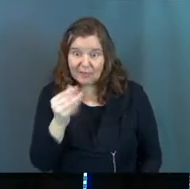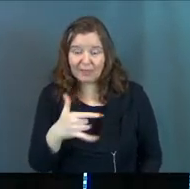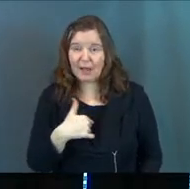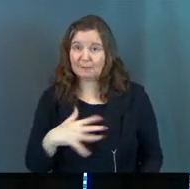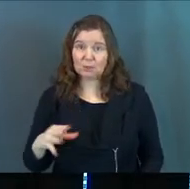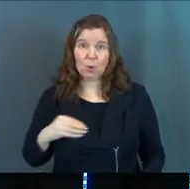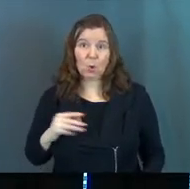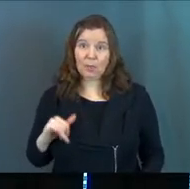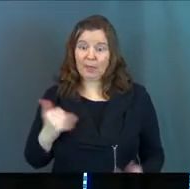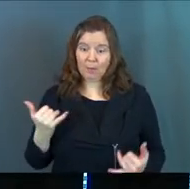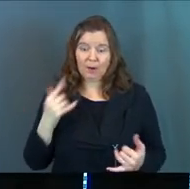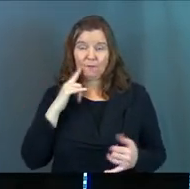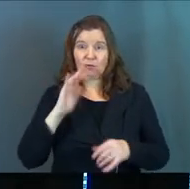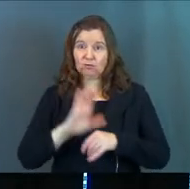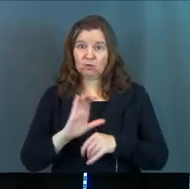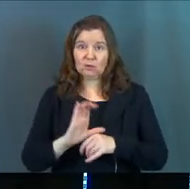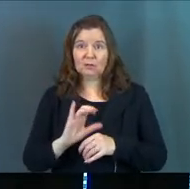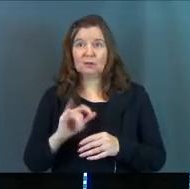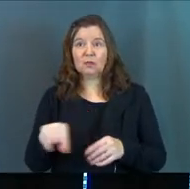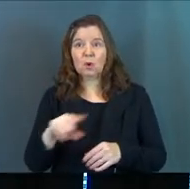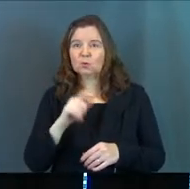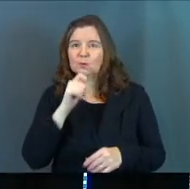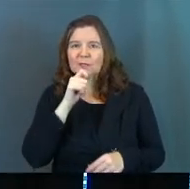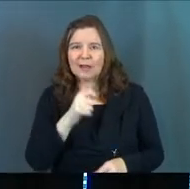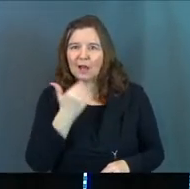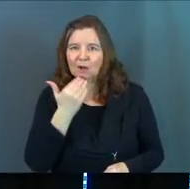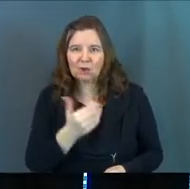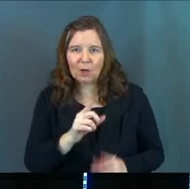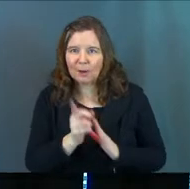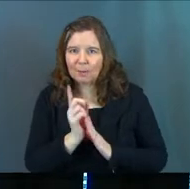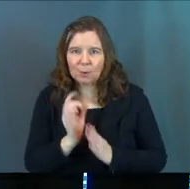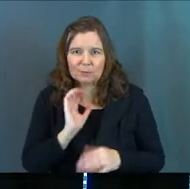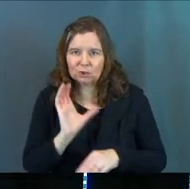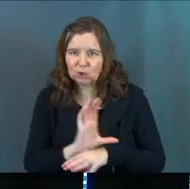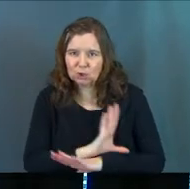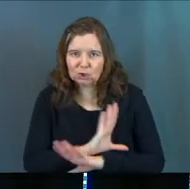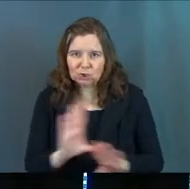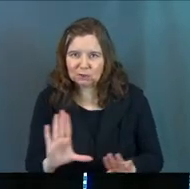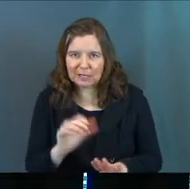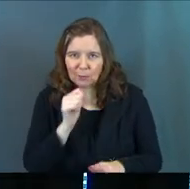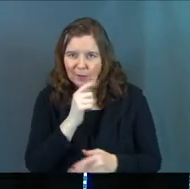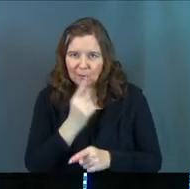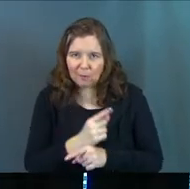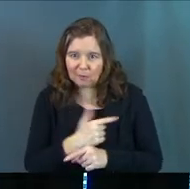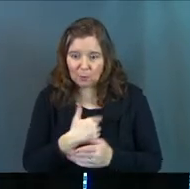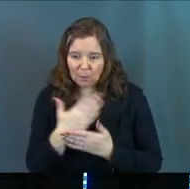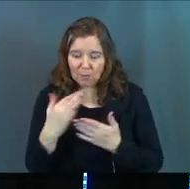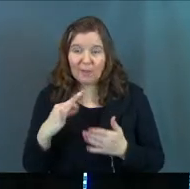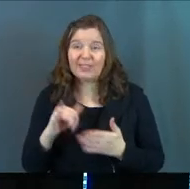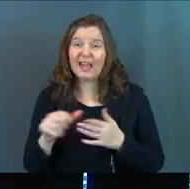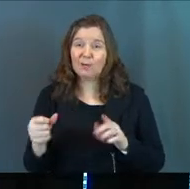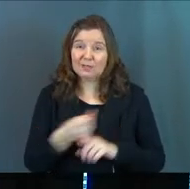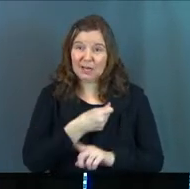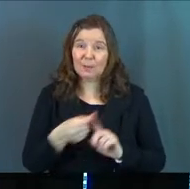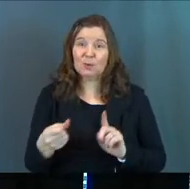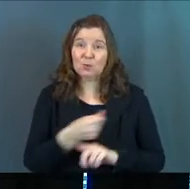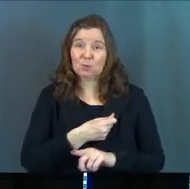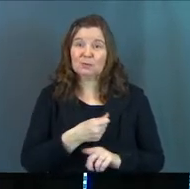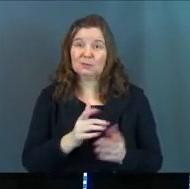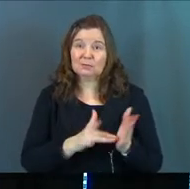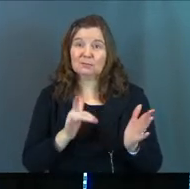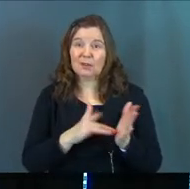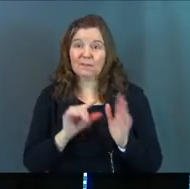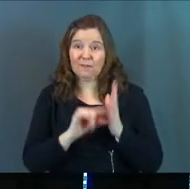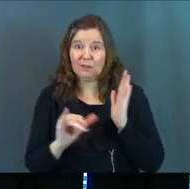just going to own that on behalf of the church. Those were not good moments in the church that you were a part of. That's an abuse of a verse